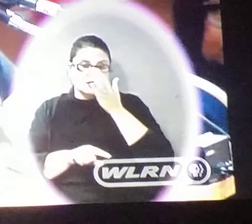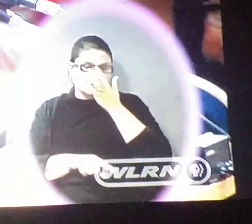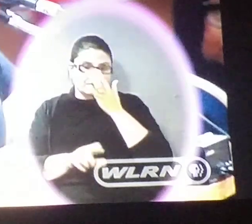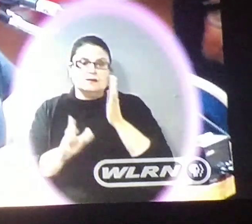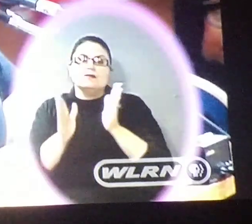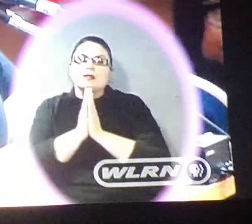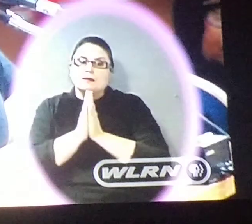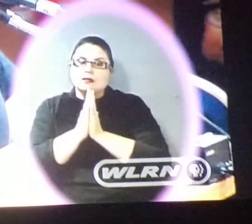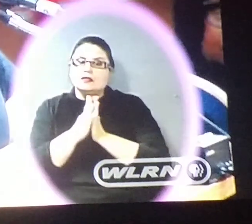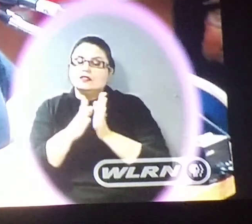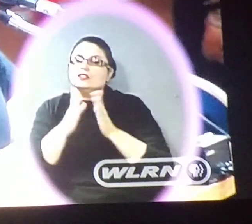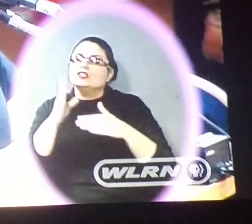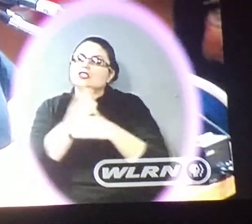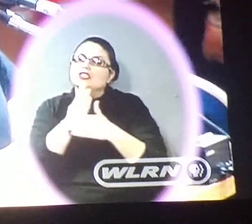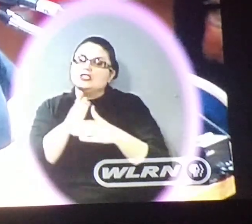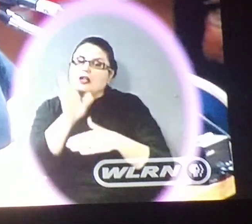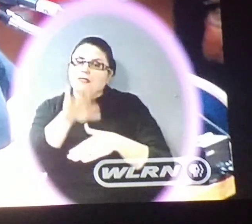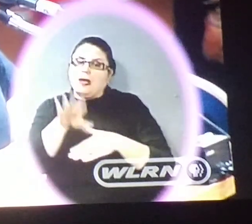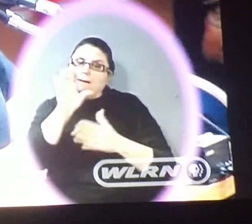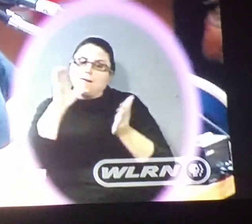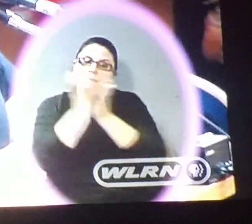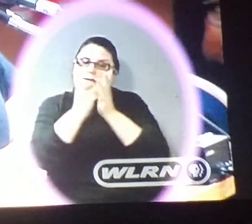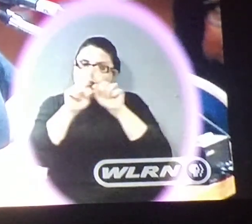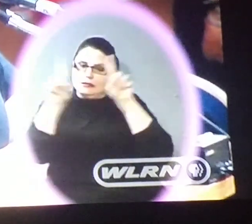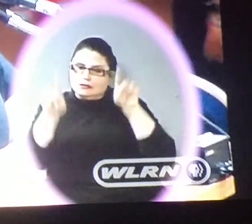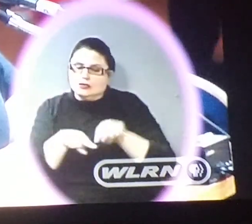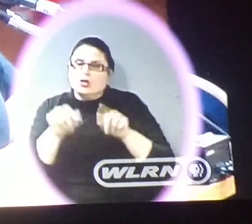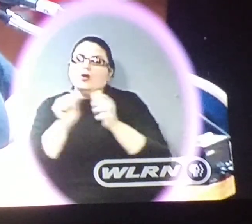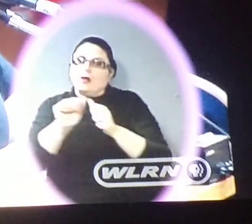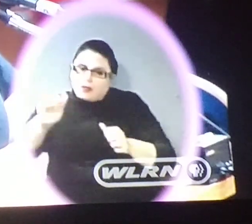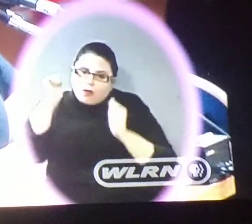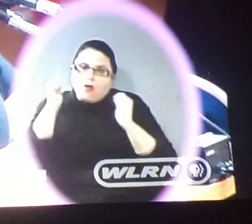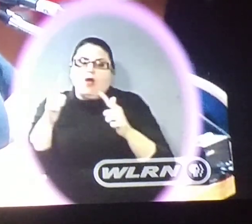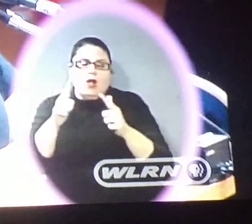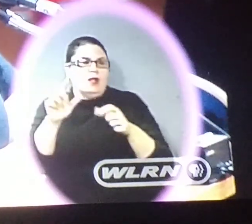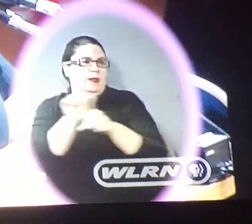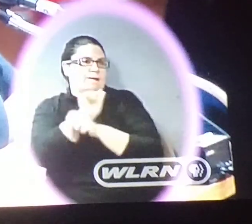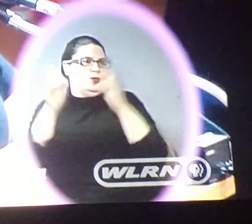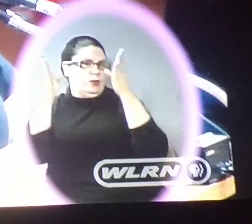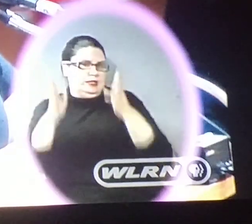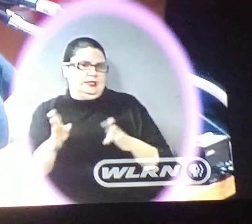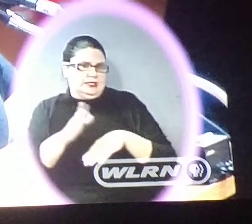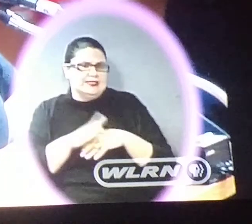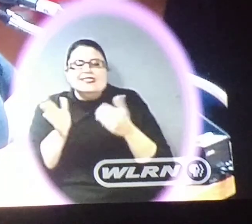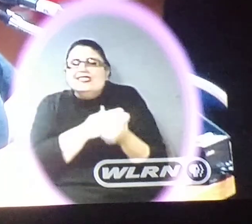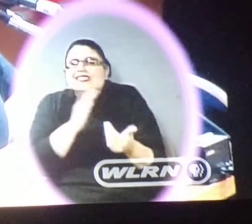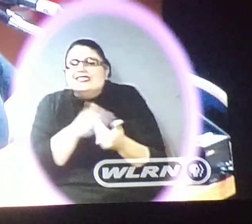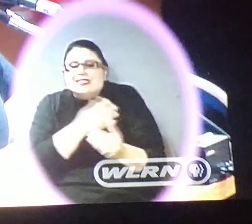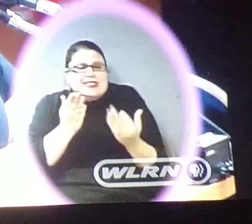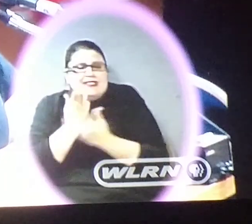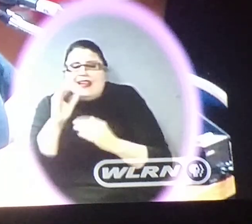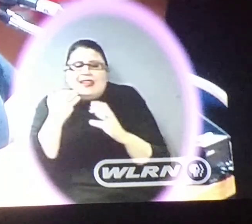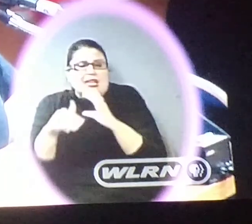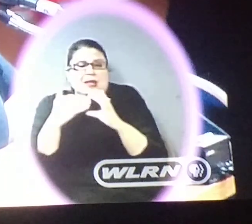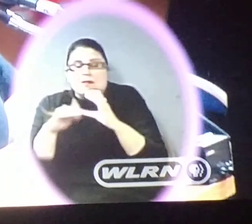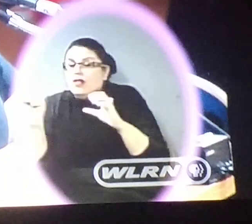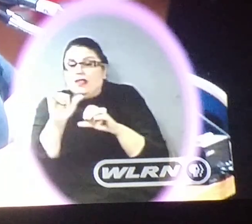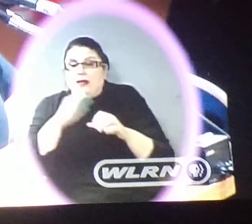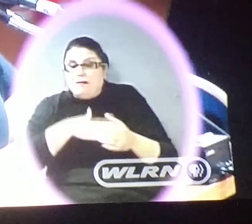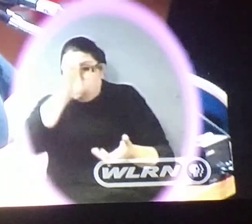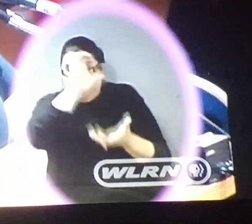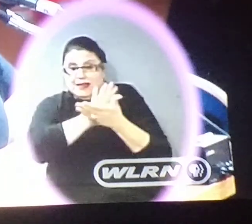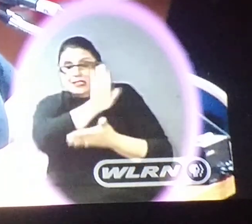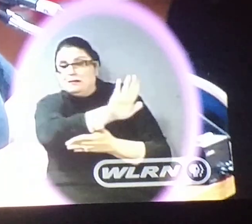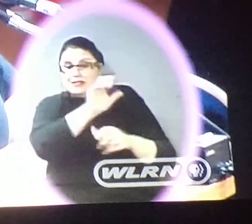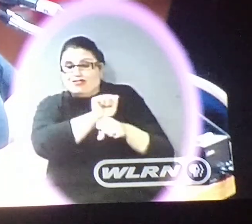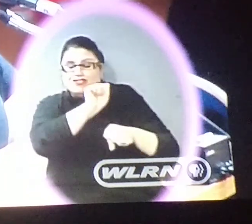Please share this sketch with all the employees in the school system. This can easily be done through an email like it was done at my husband's employment.